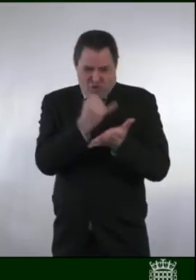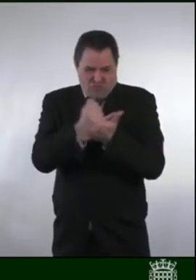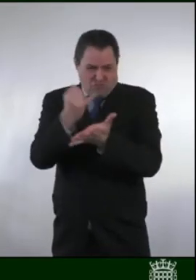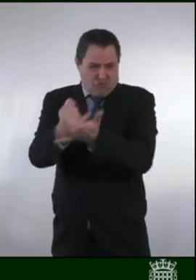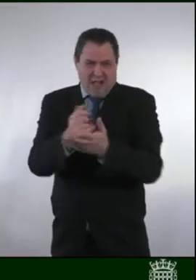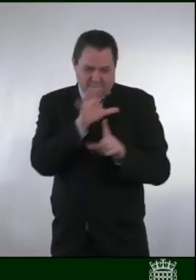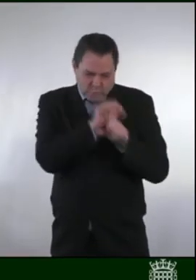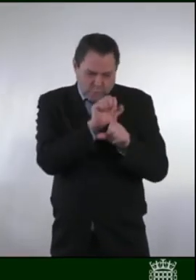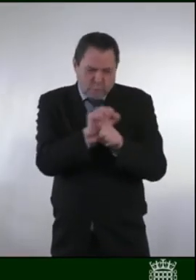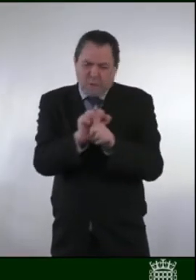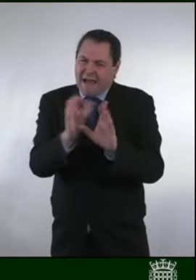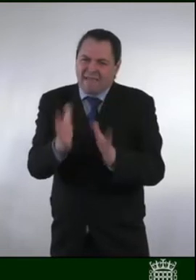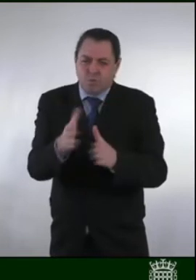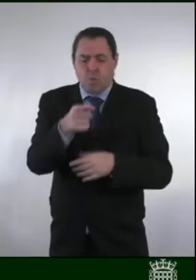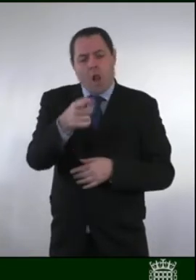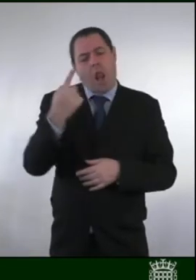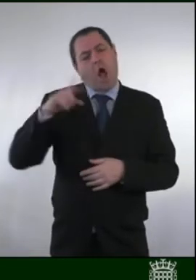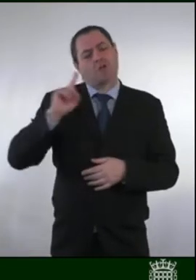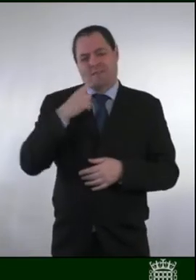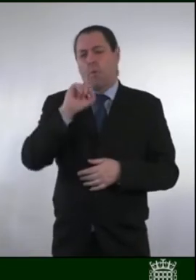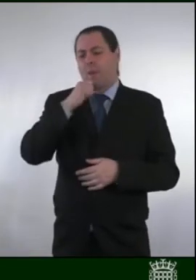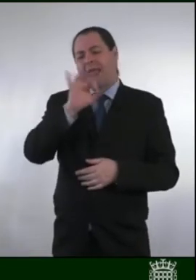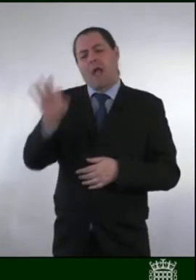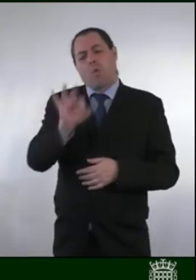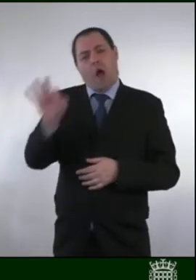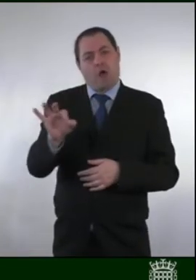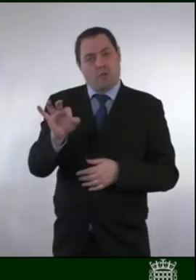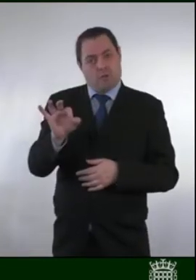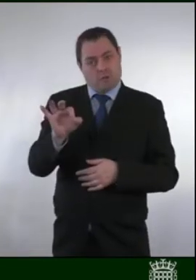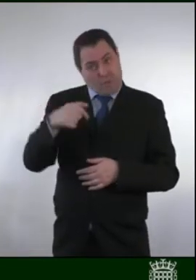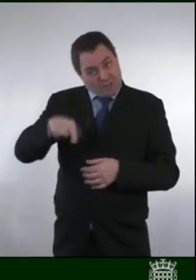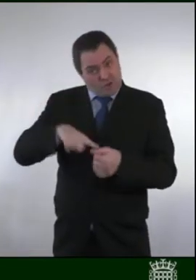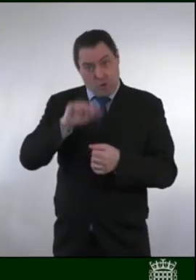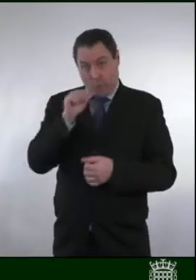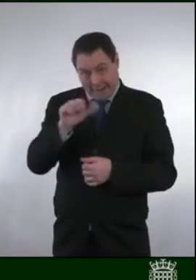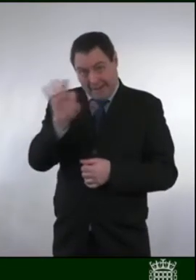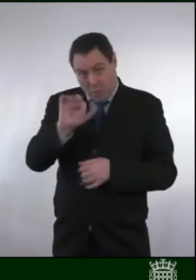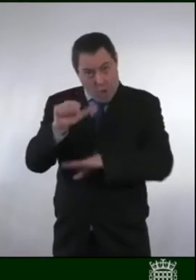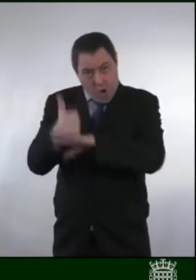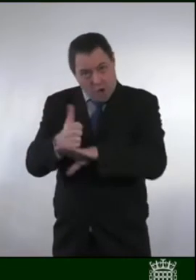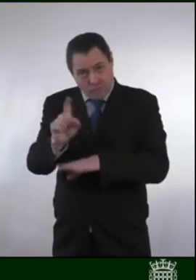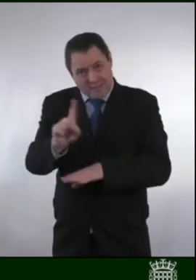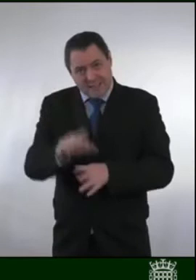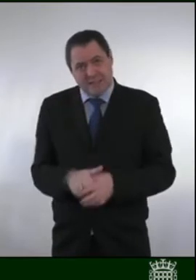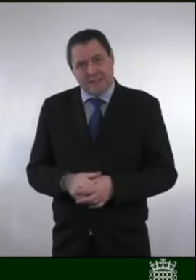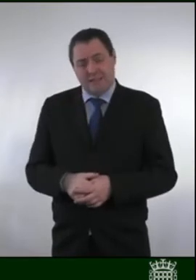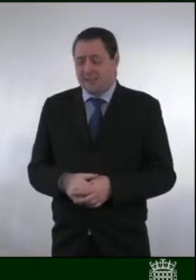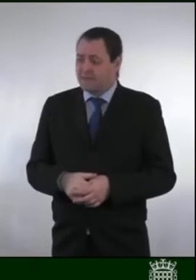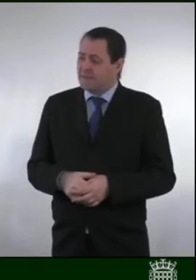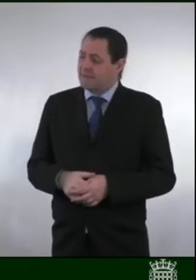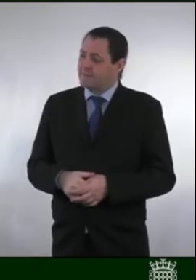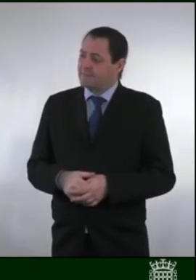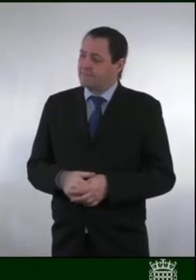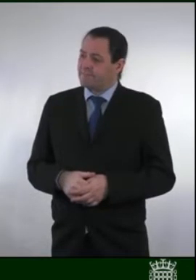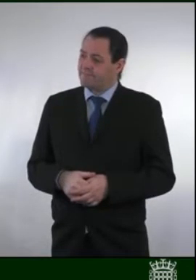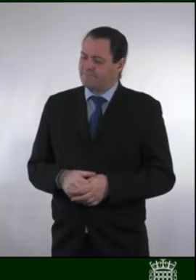to launching the inquiry he promised last year, this year? Prime Minister. Well, Mr. Speaker, he